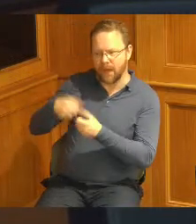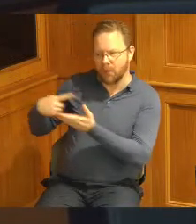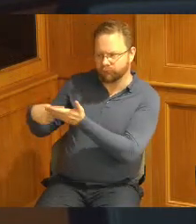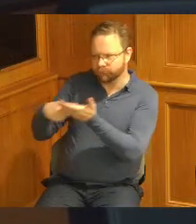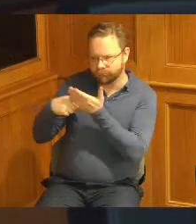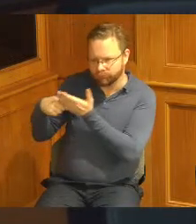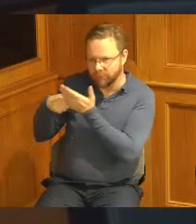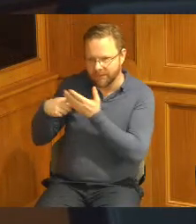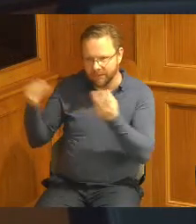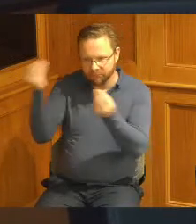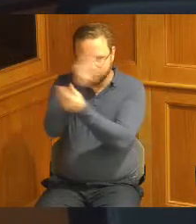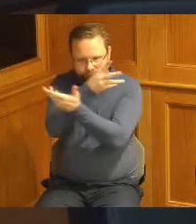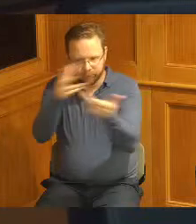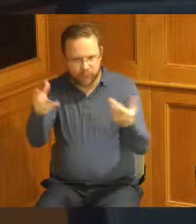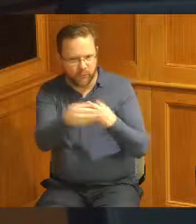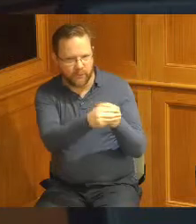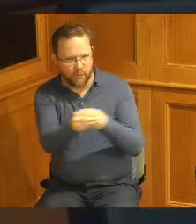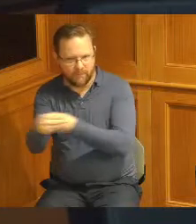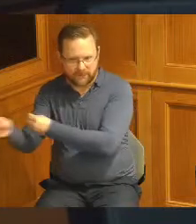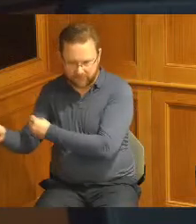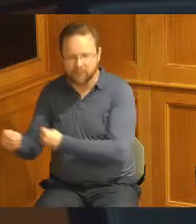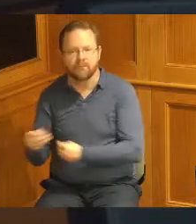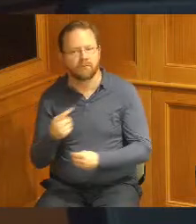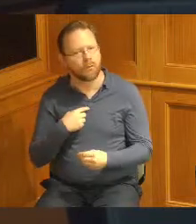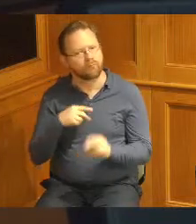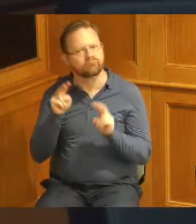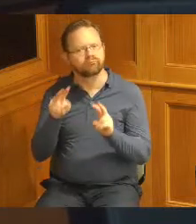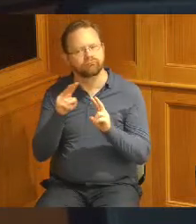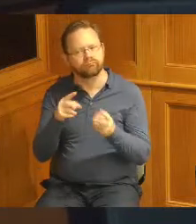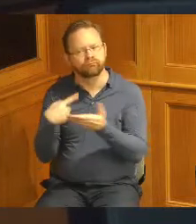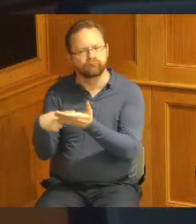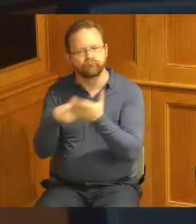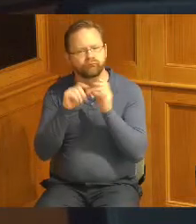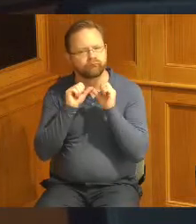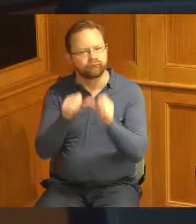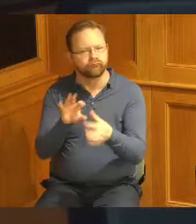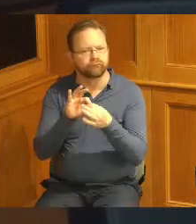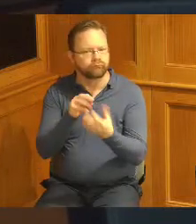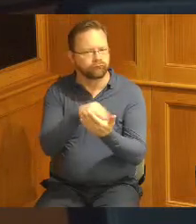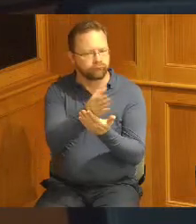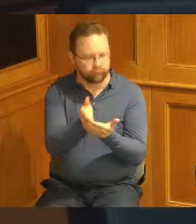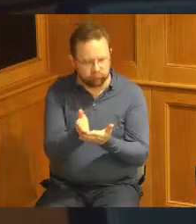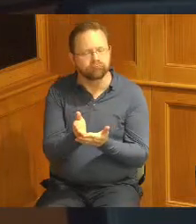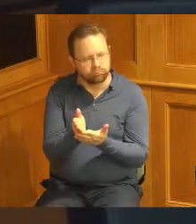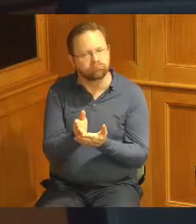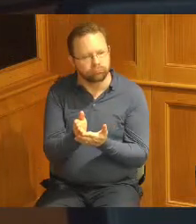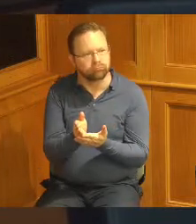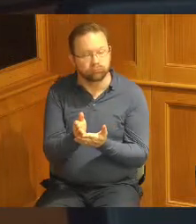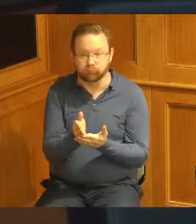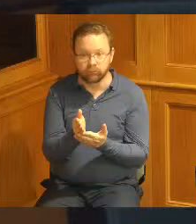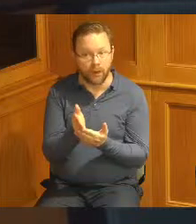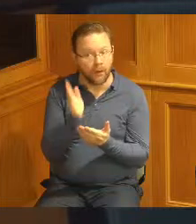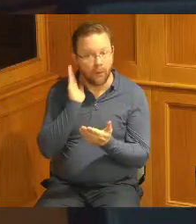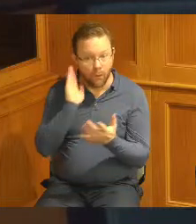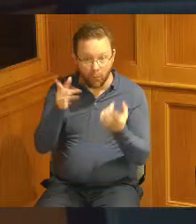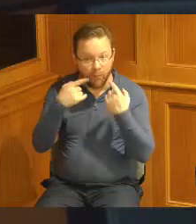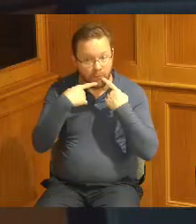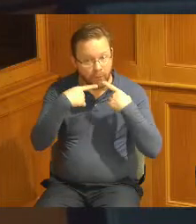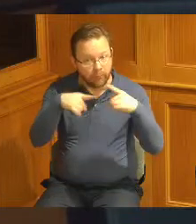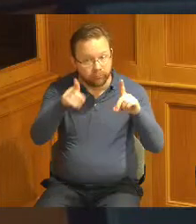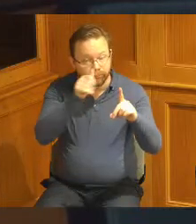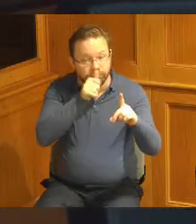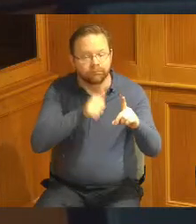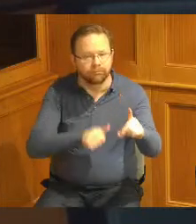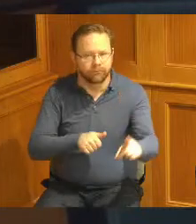where the priorities lie. So I'm looking forward to ongoing conversations about the budget, and we'll get there when we have to get there, which